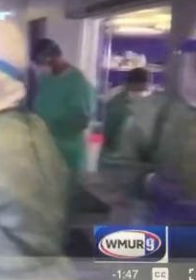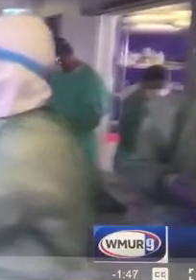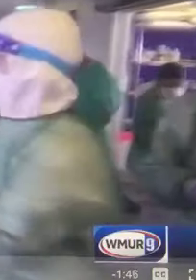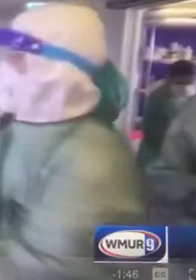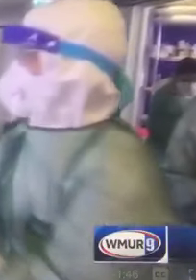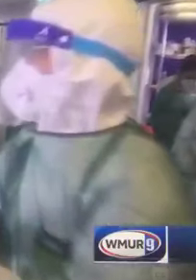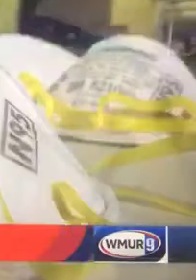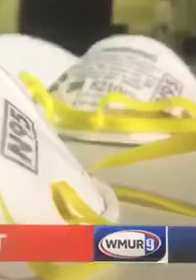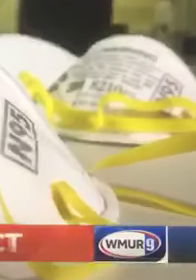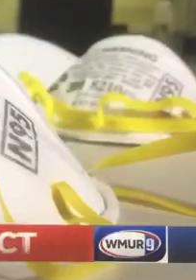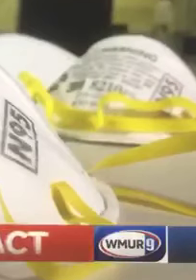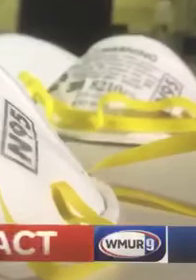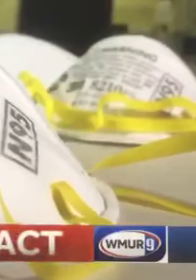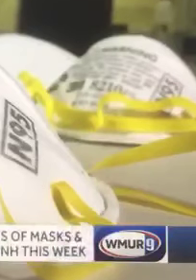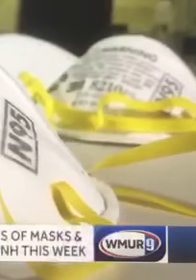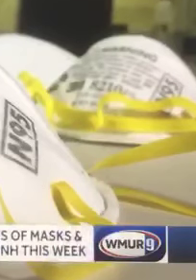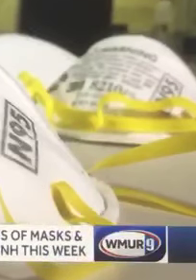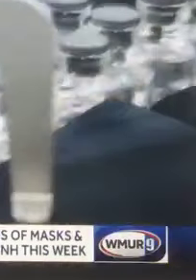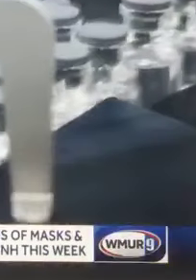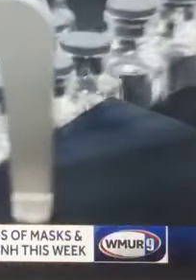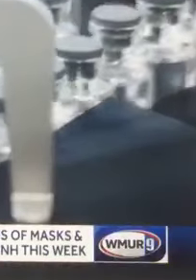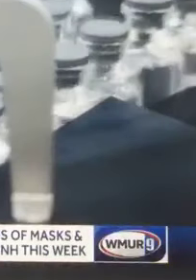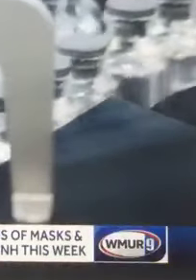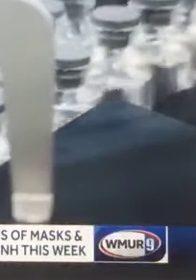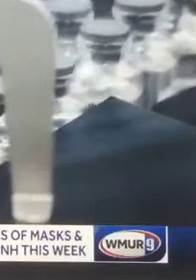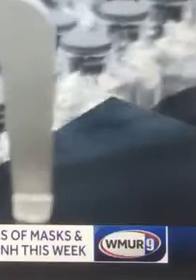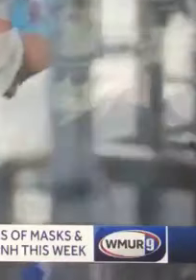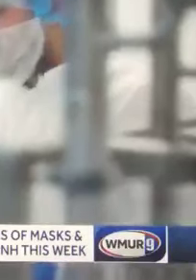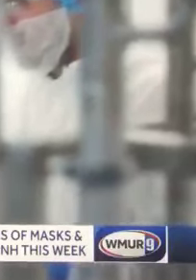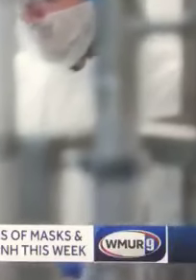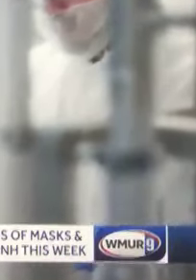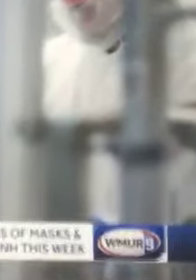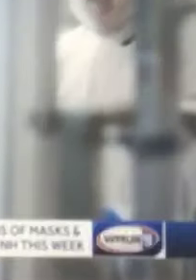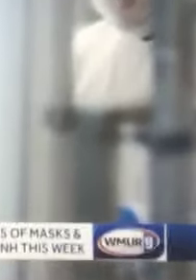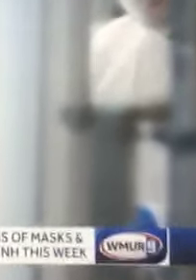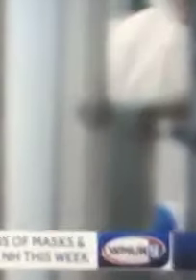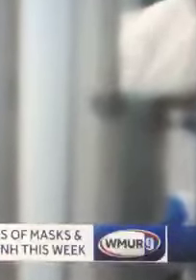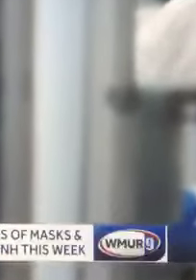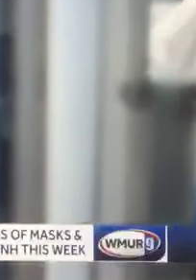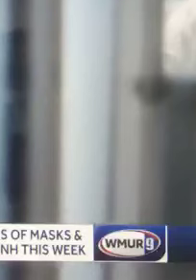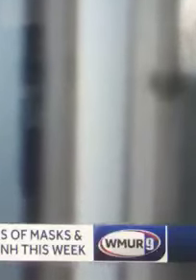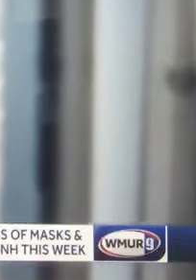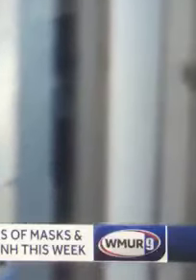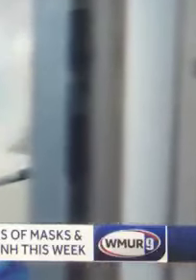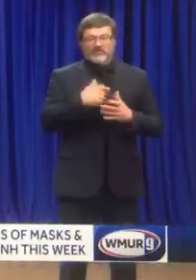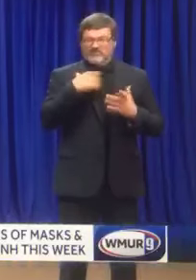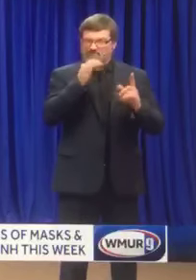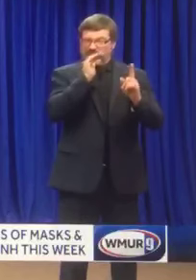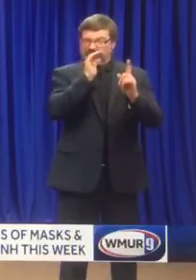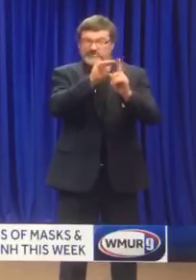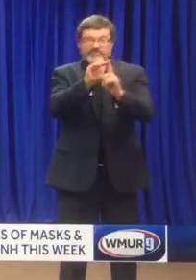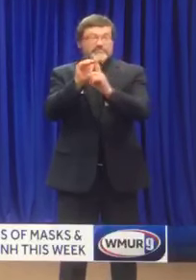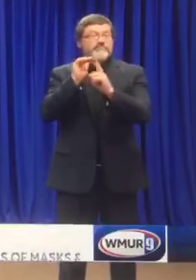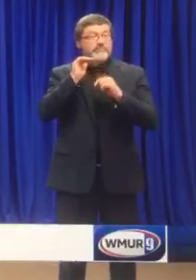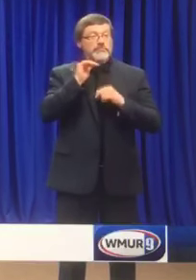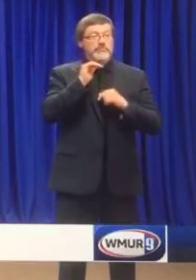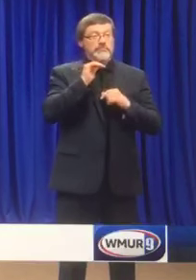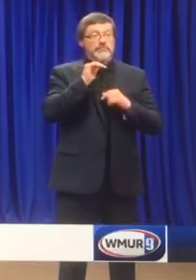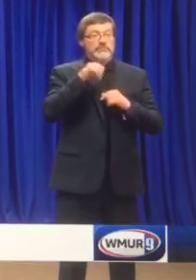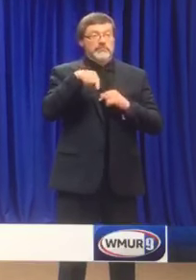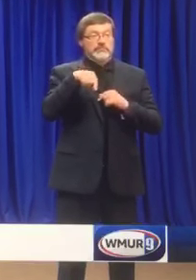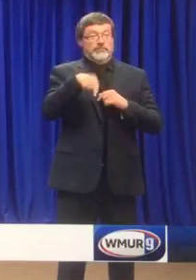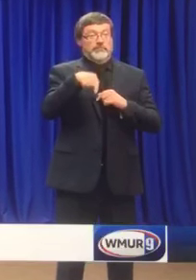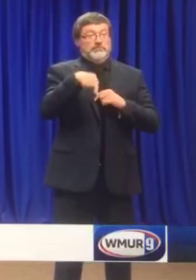to protect people from COVID-19 and a drug to treat people who have it arrived in New Hampshire this week. As businesses